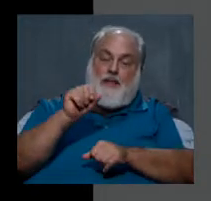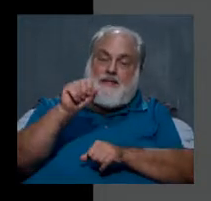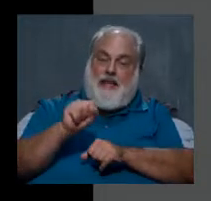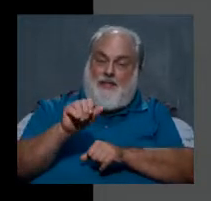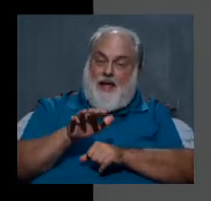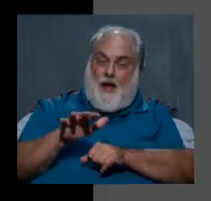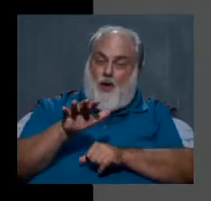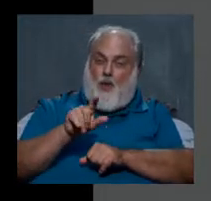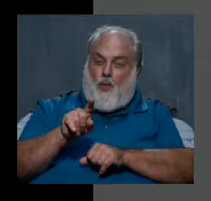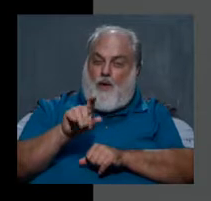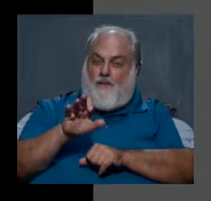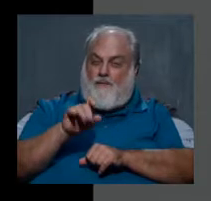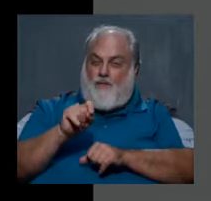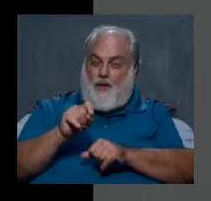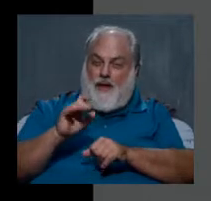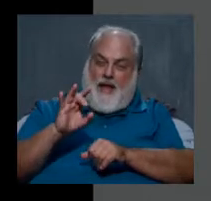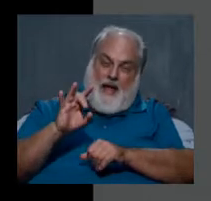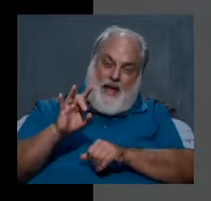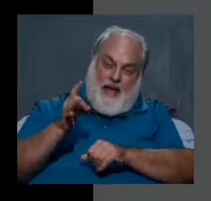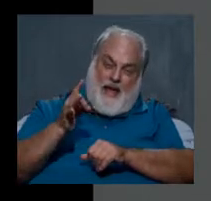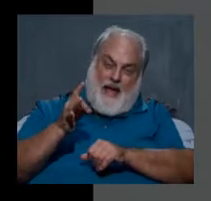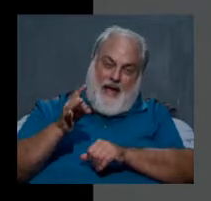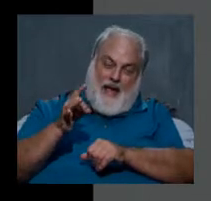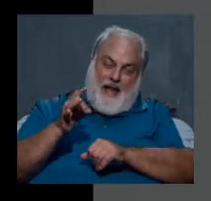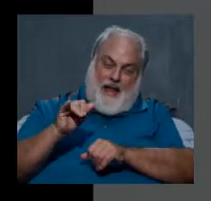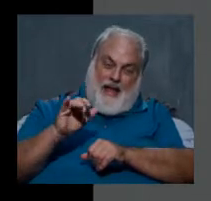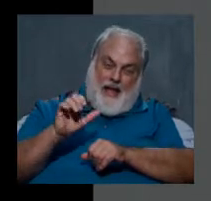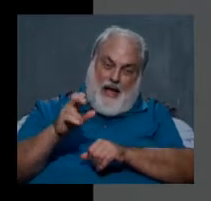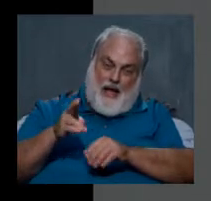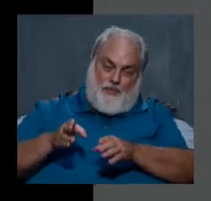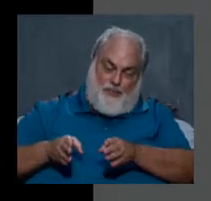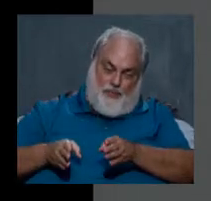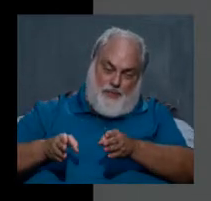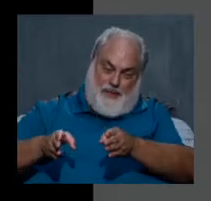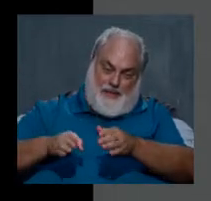a 1-foot, 8-inch landscape strip is proposed. As the drive extends